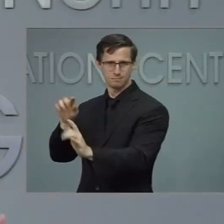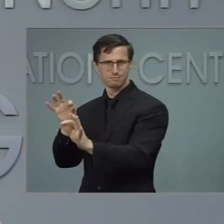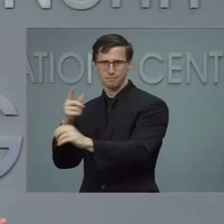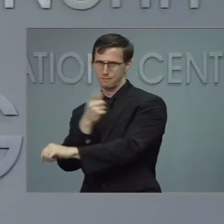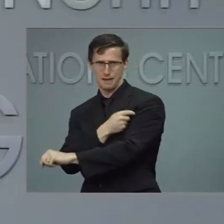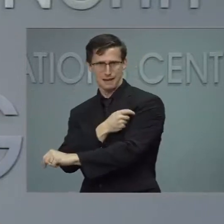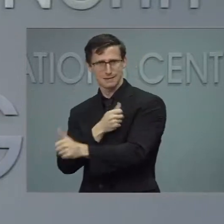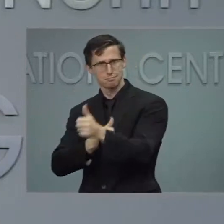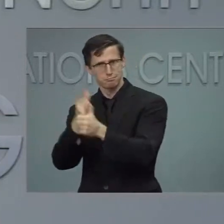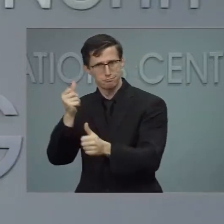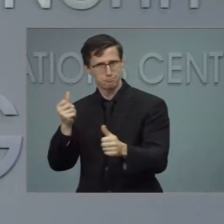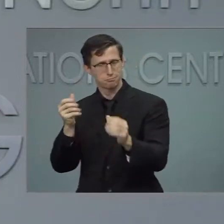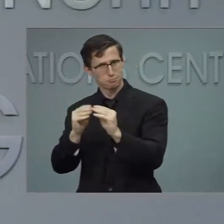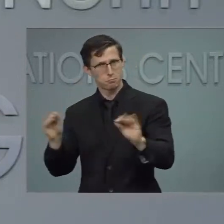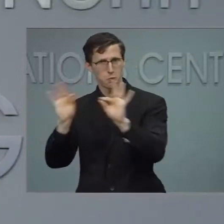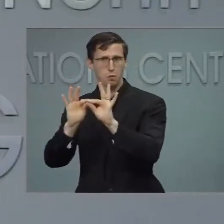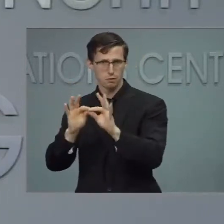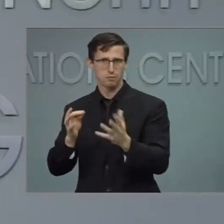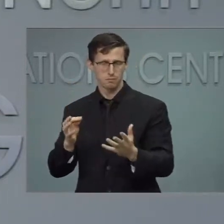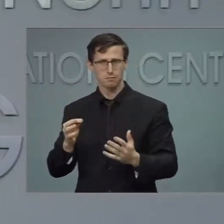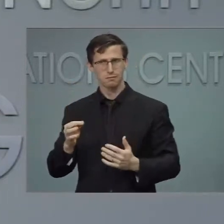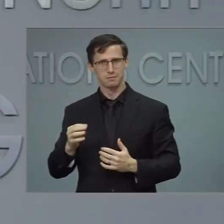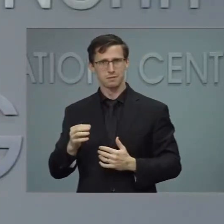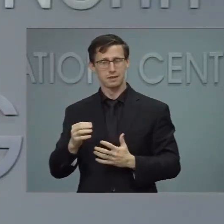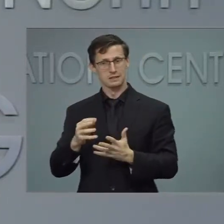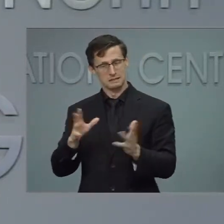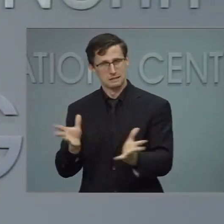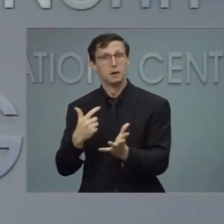be important in keeping people healthy, and we